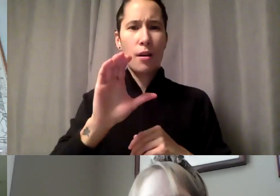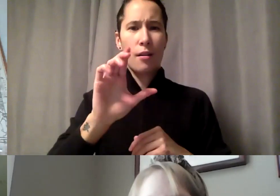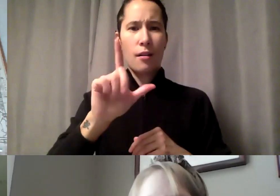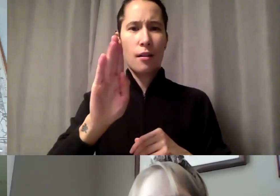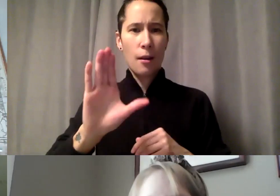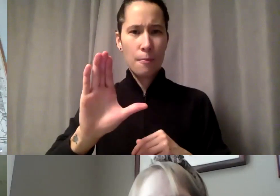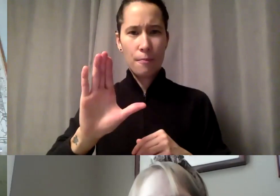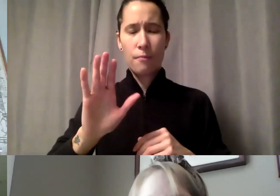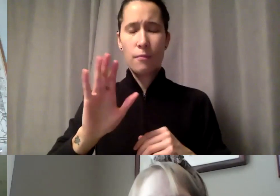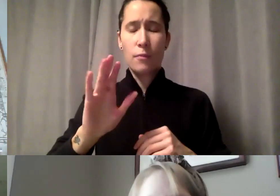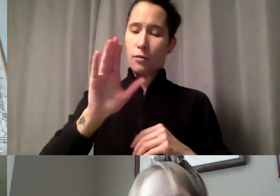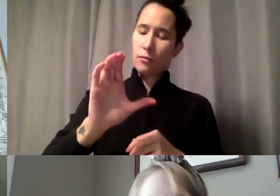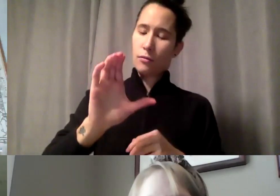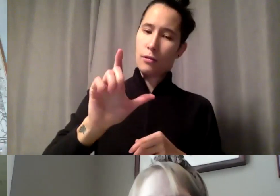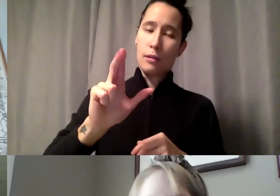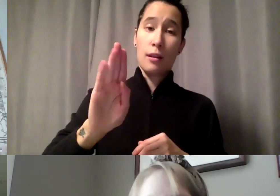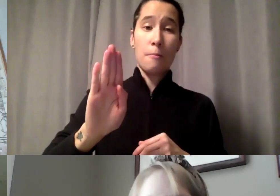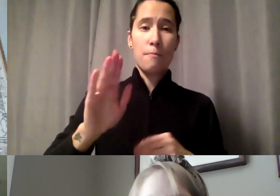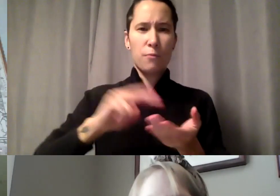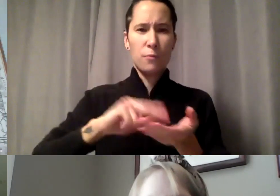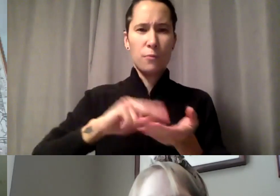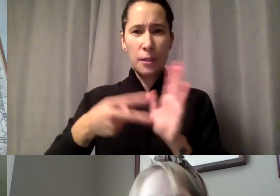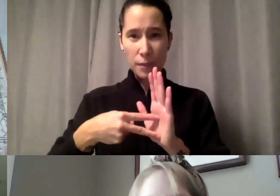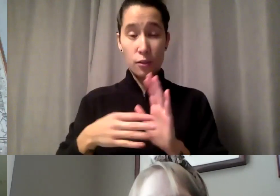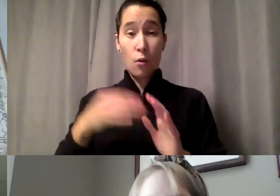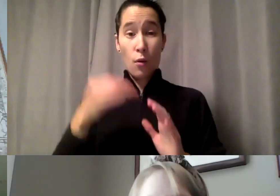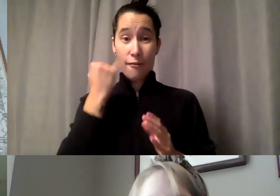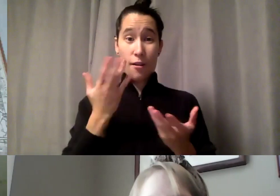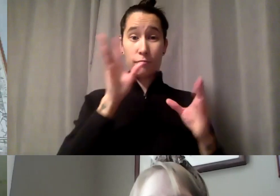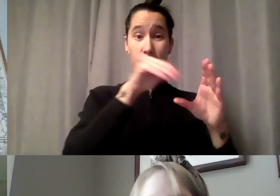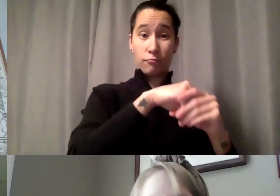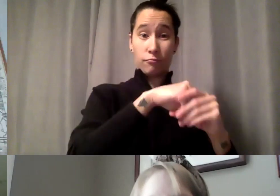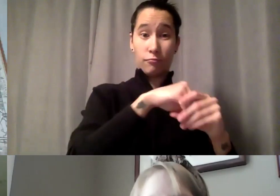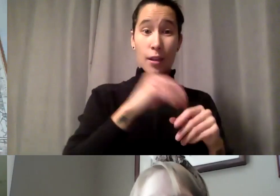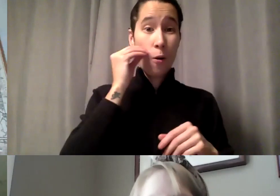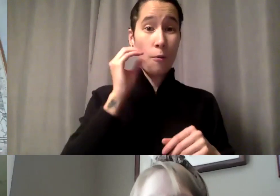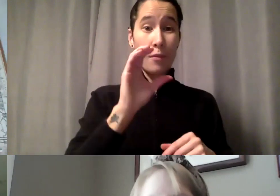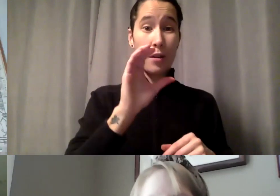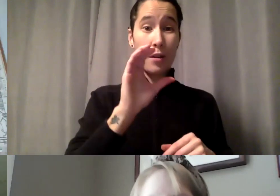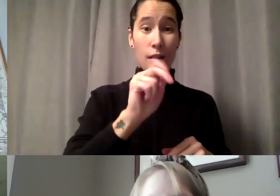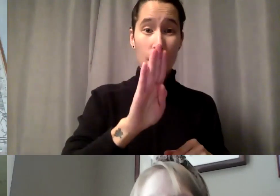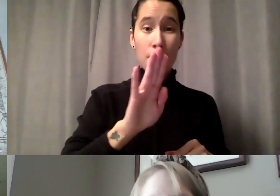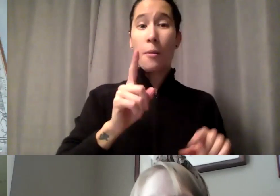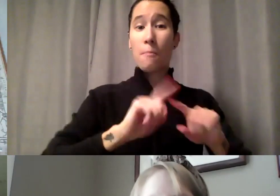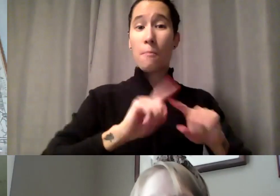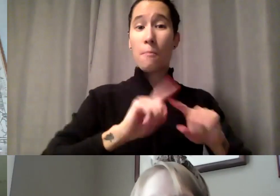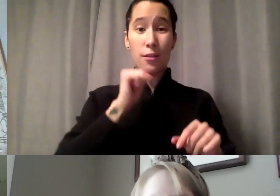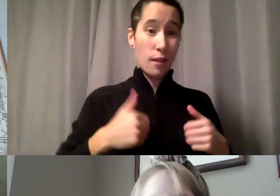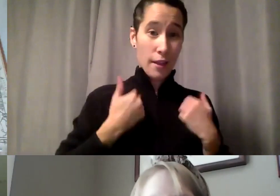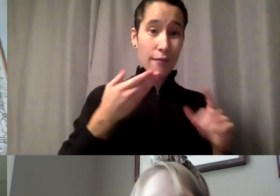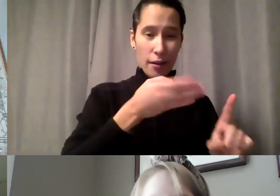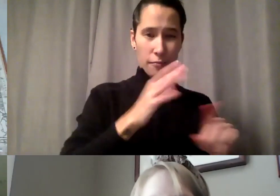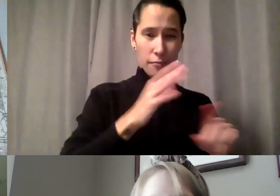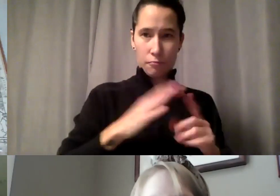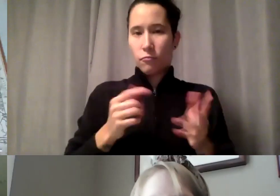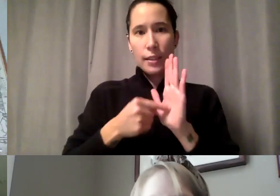afternoon. So if I'm registered with one club, but I don't live in that community, so say for example, I live in Vancouver and my club is in Whistler,